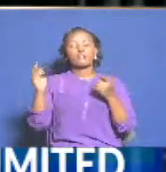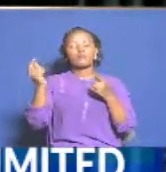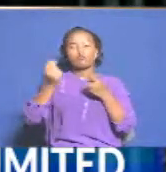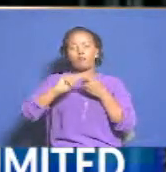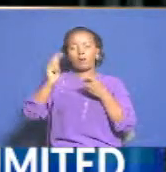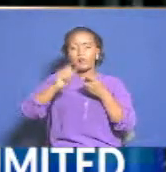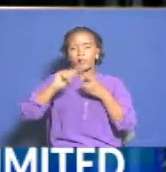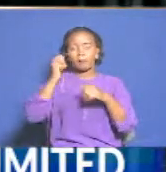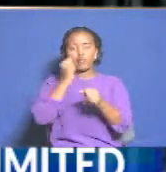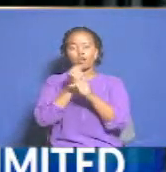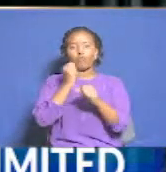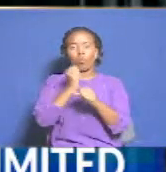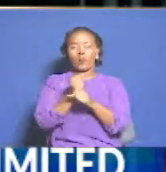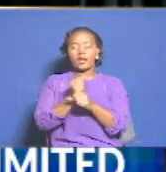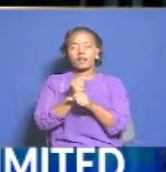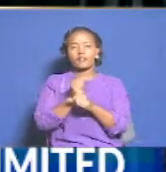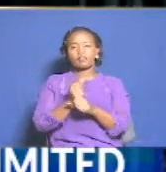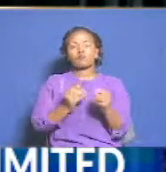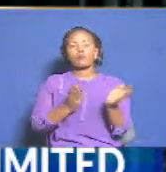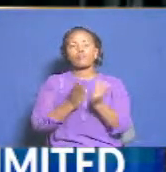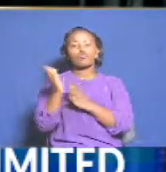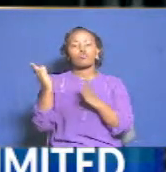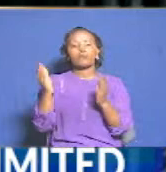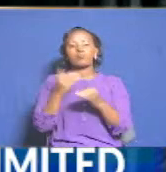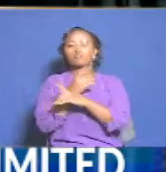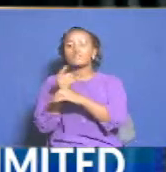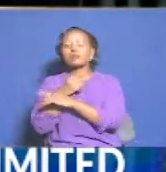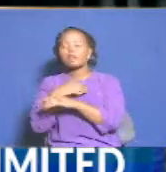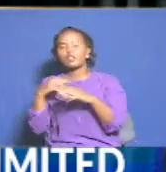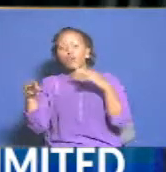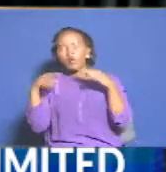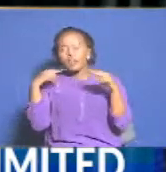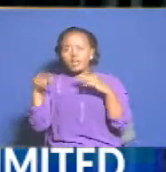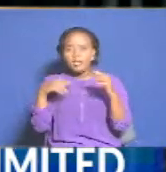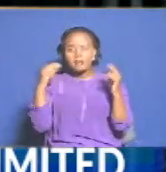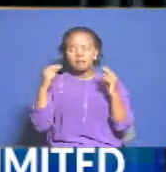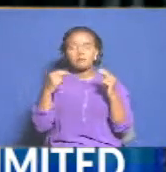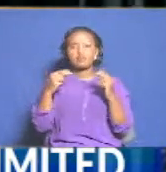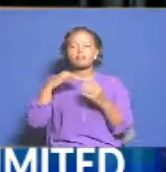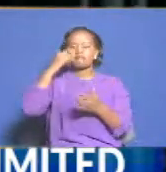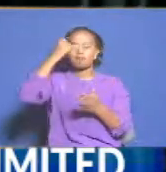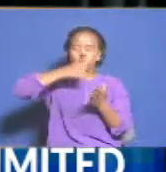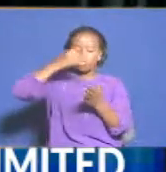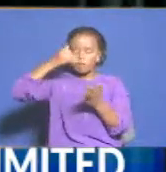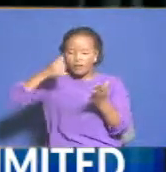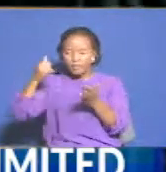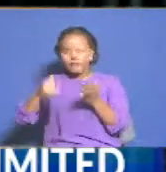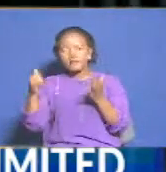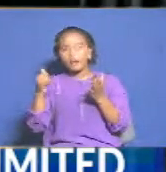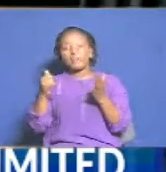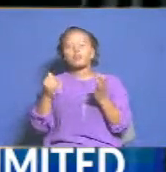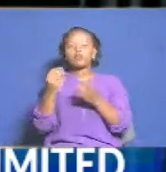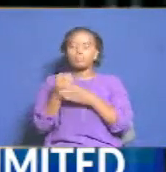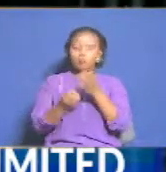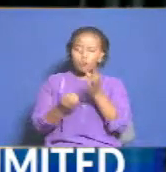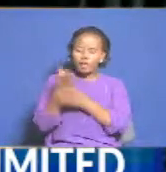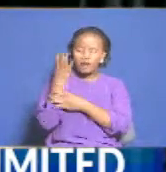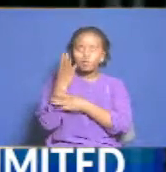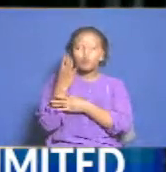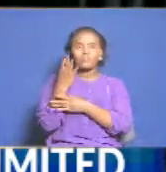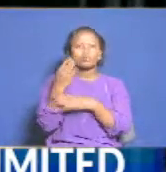operations, fitting out areas, hull design, assembly and production,